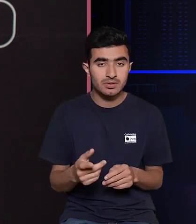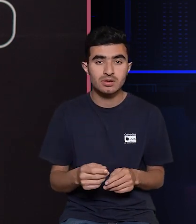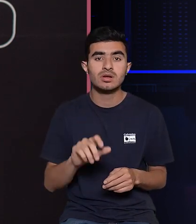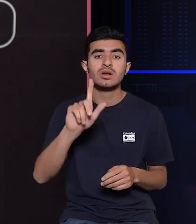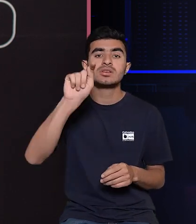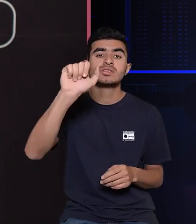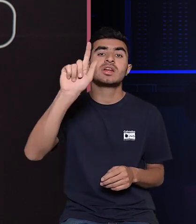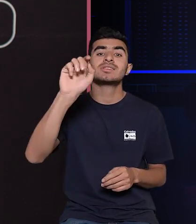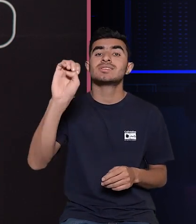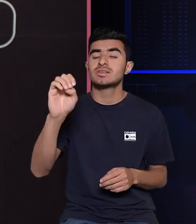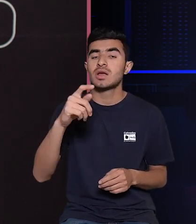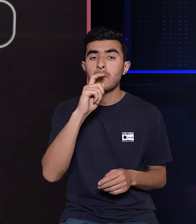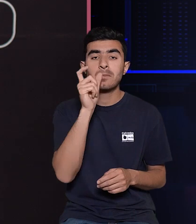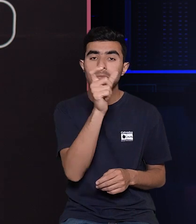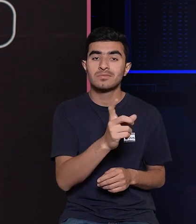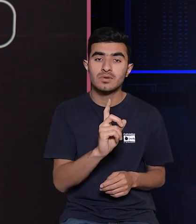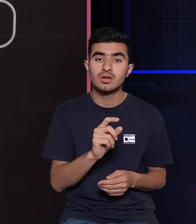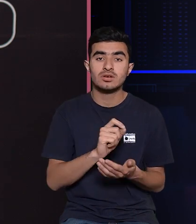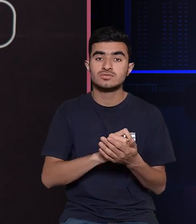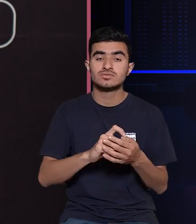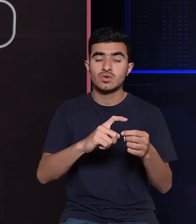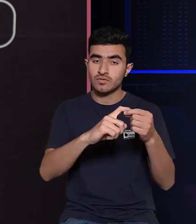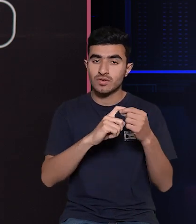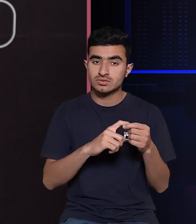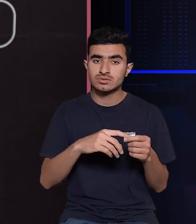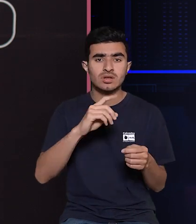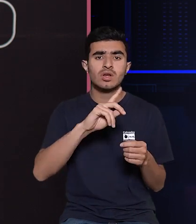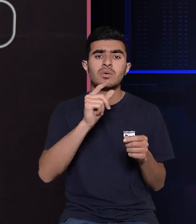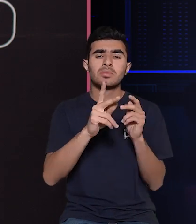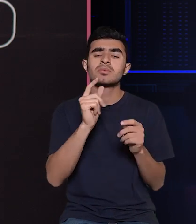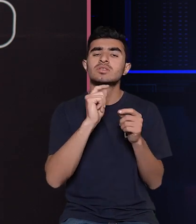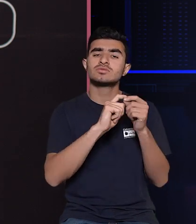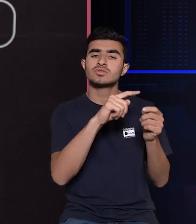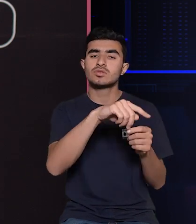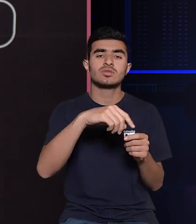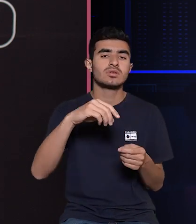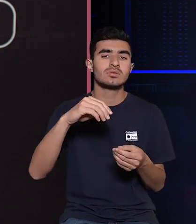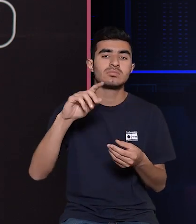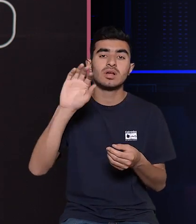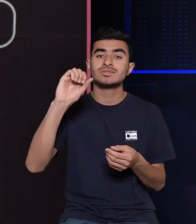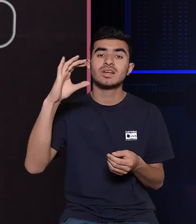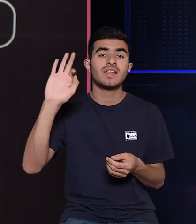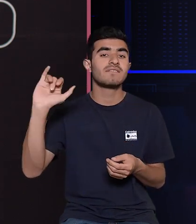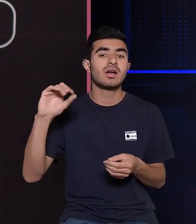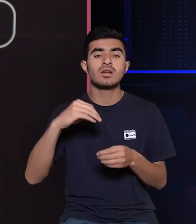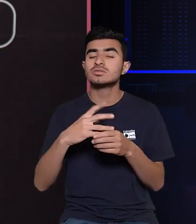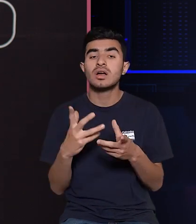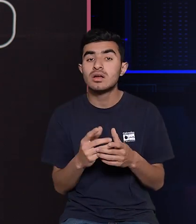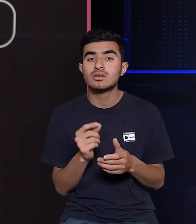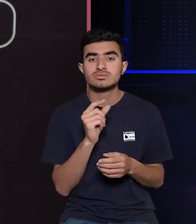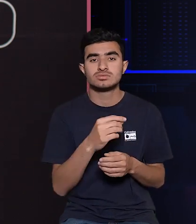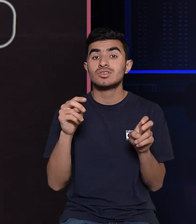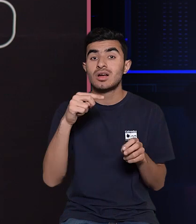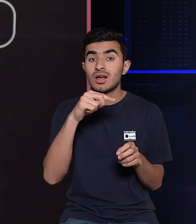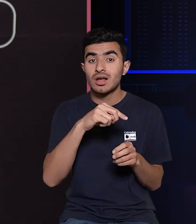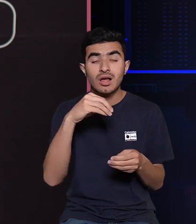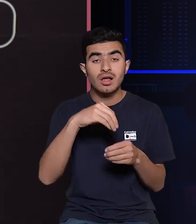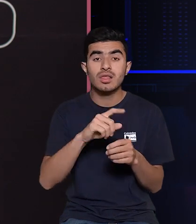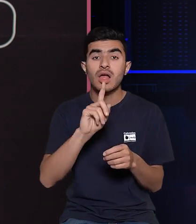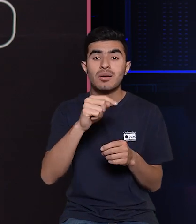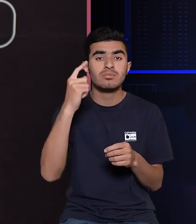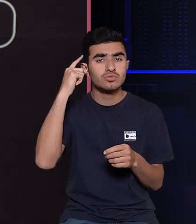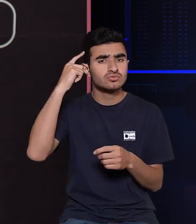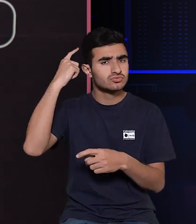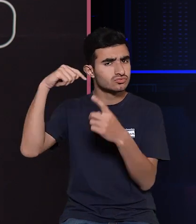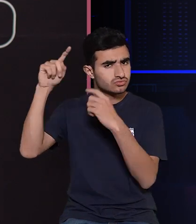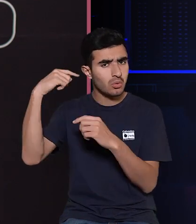by the great writer Ted Chiang, who once said to this question, what science fiction is about, he said, it's the